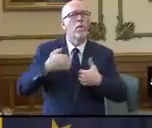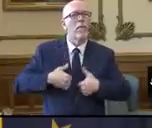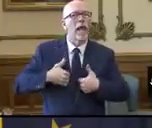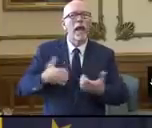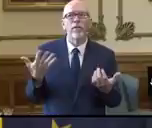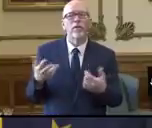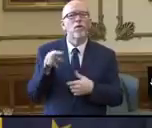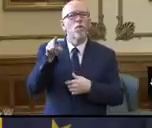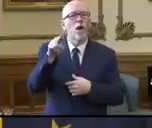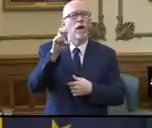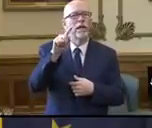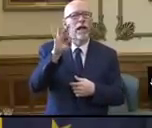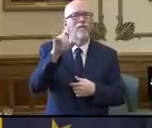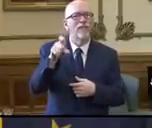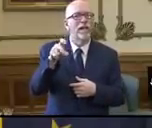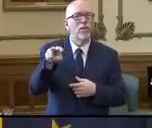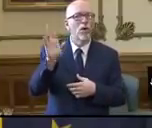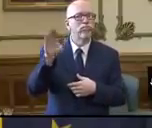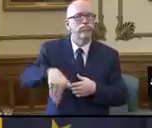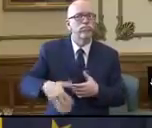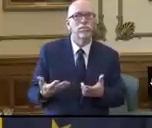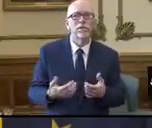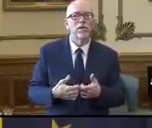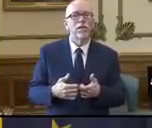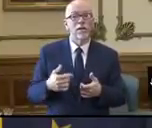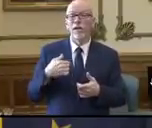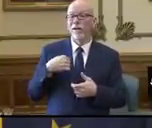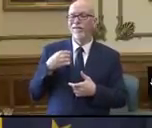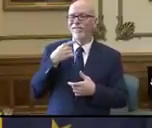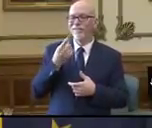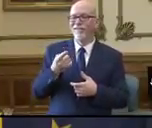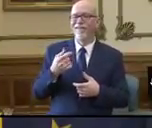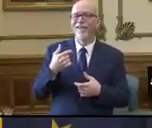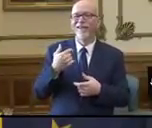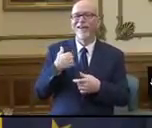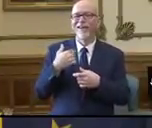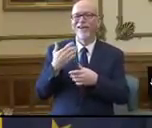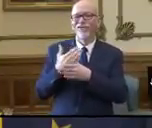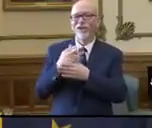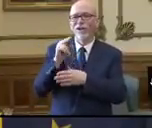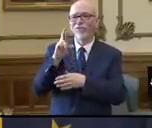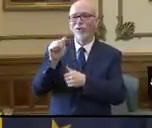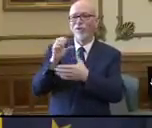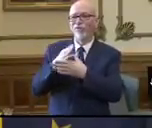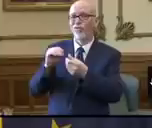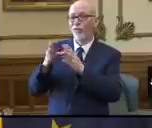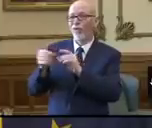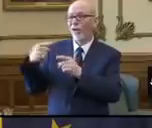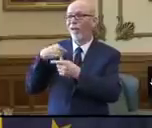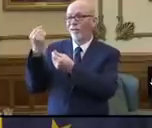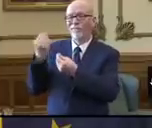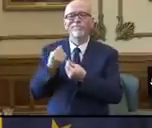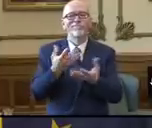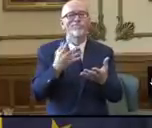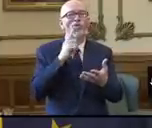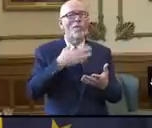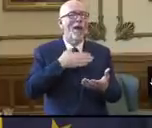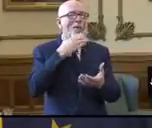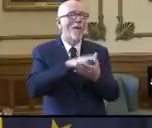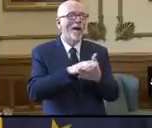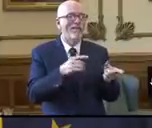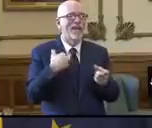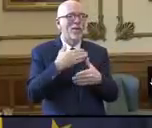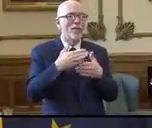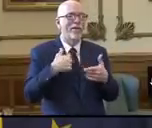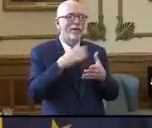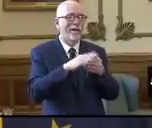watching some Netflix. I got to tell you, I shared this Nora story with my wife over the